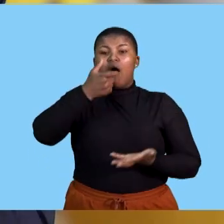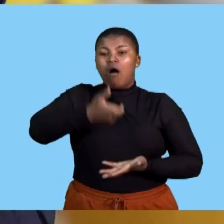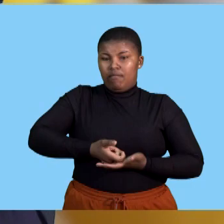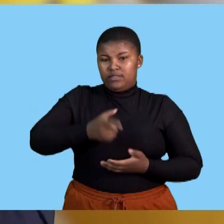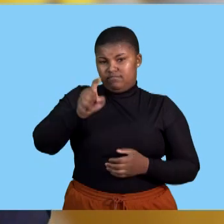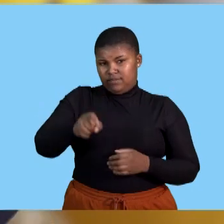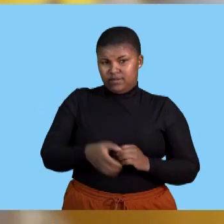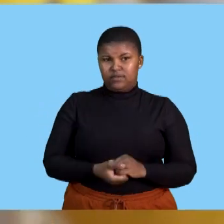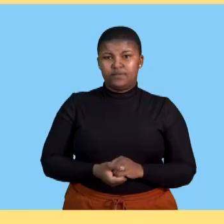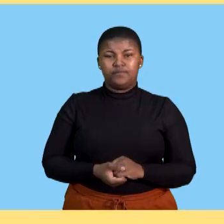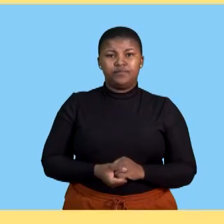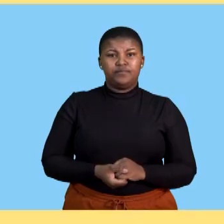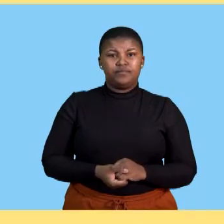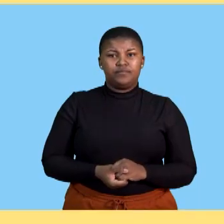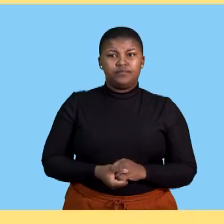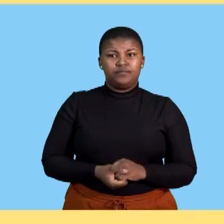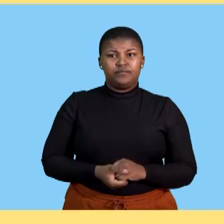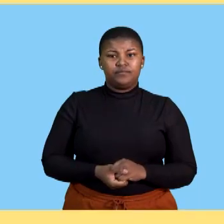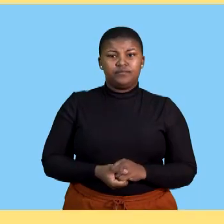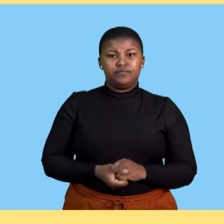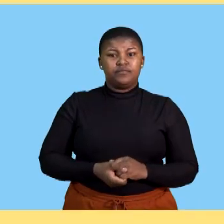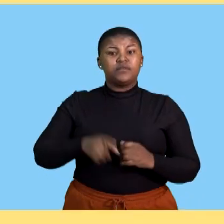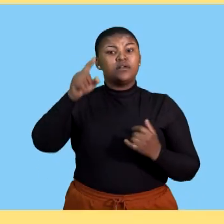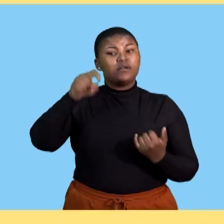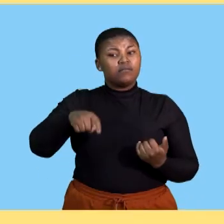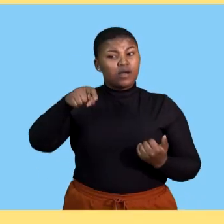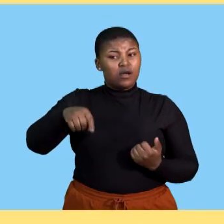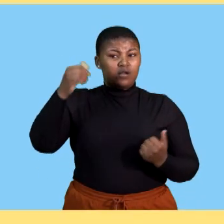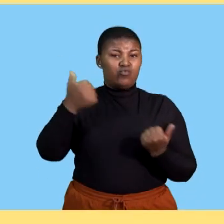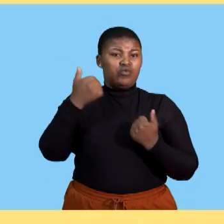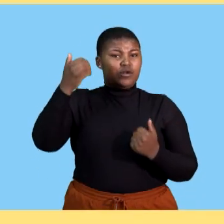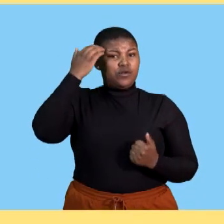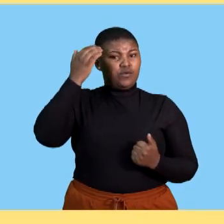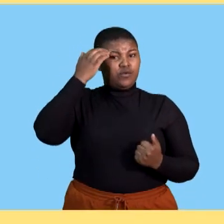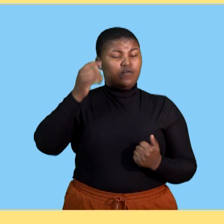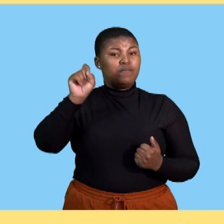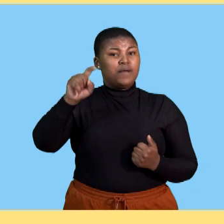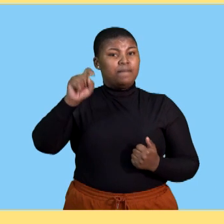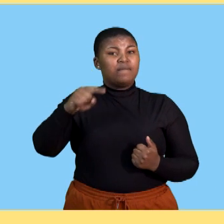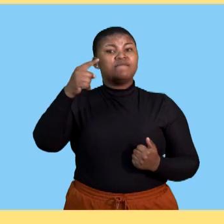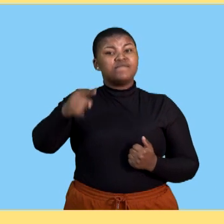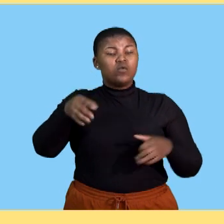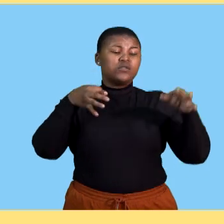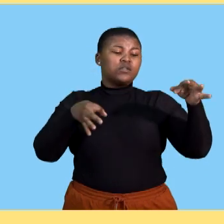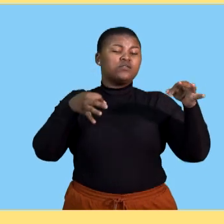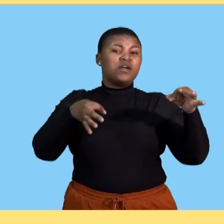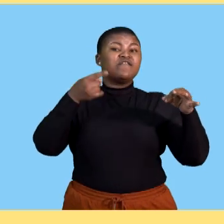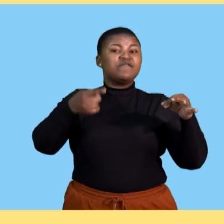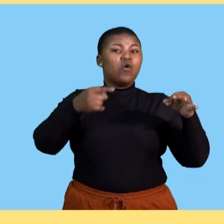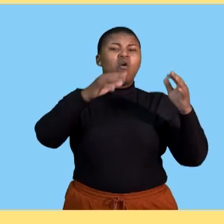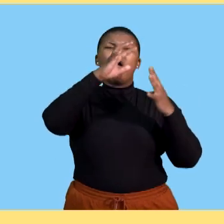to comment. At this point, you should already know the statement of comprehensive